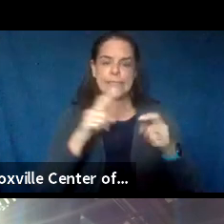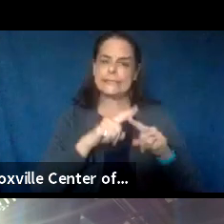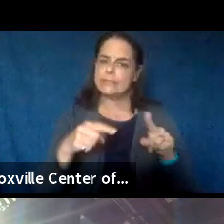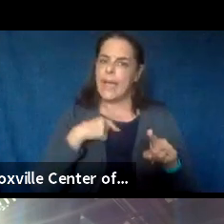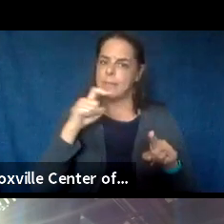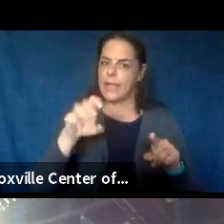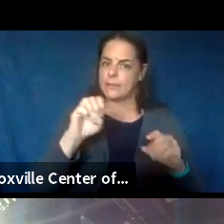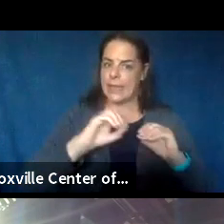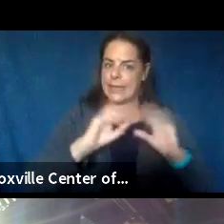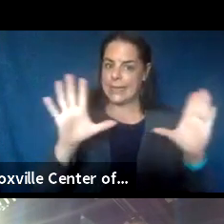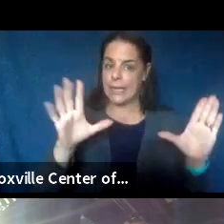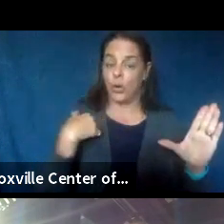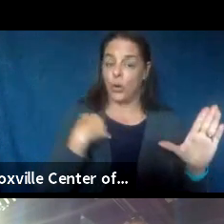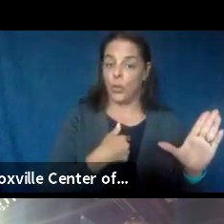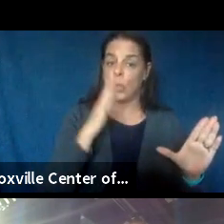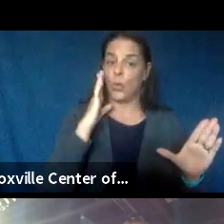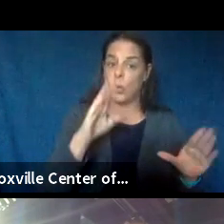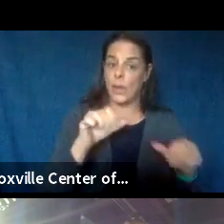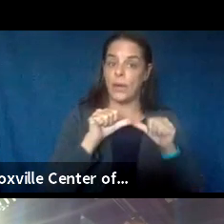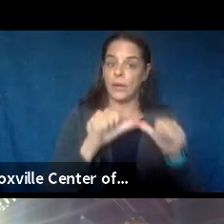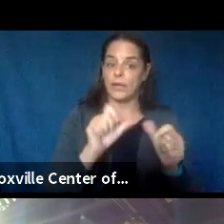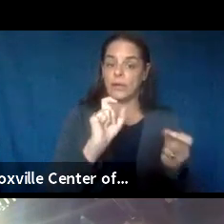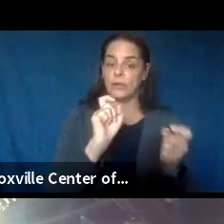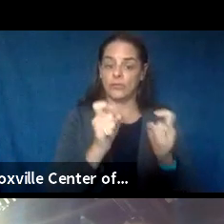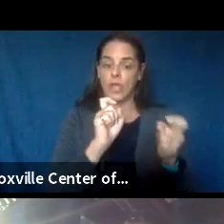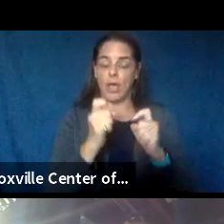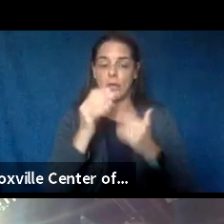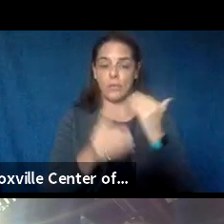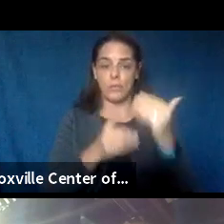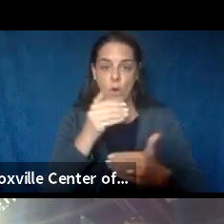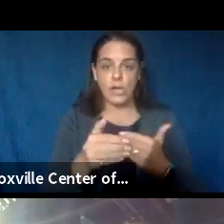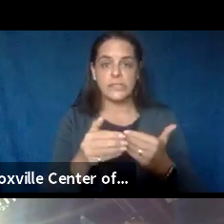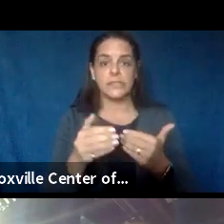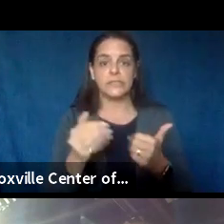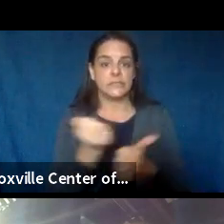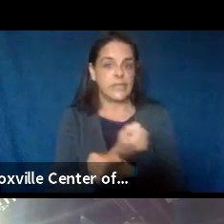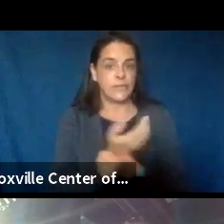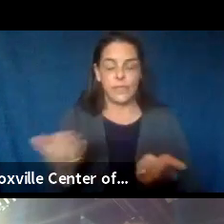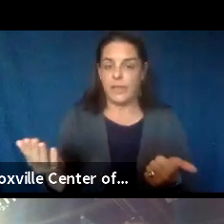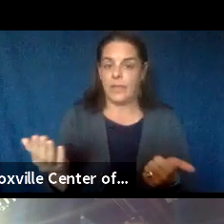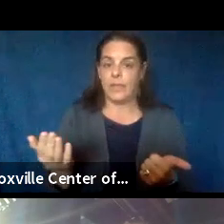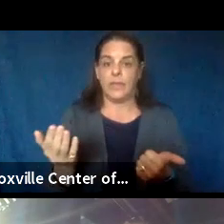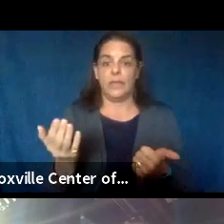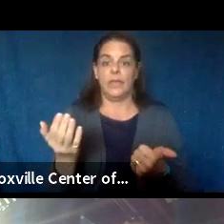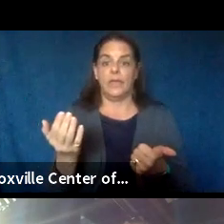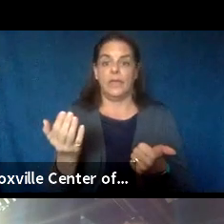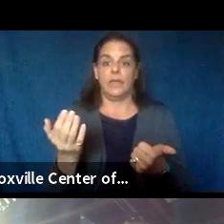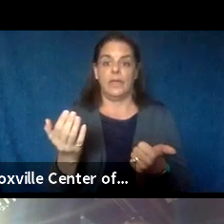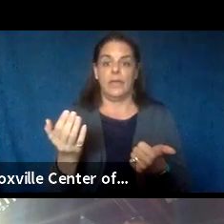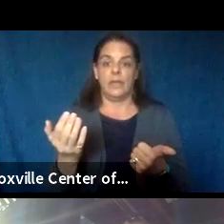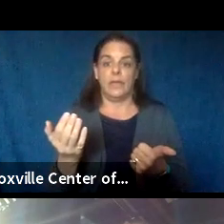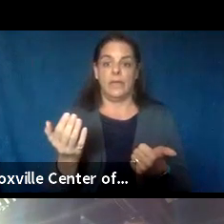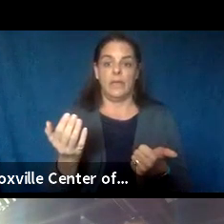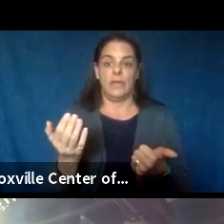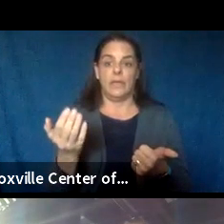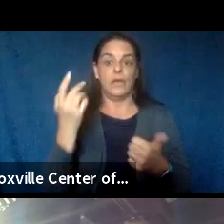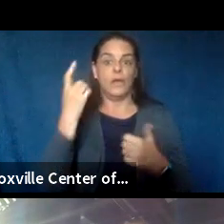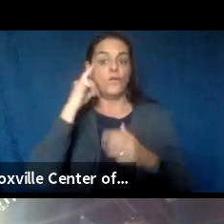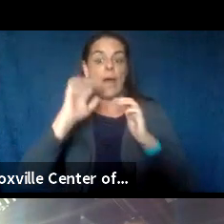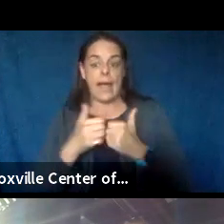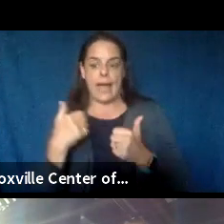that we will continue to adjust the processes, the procedures for how we